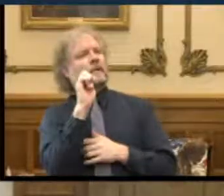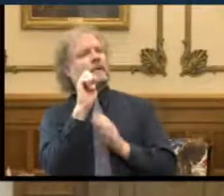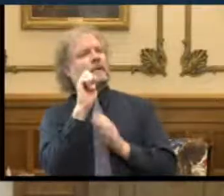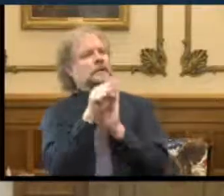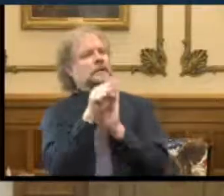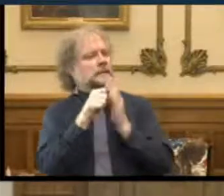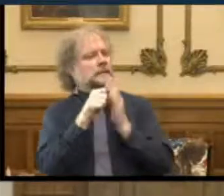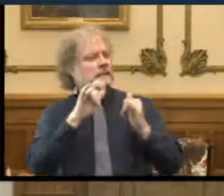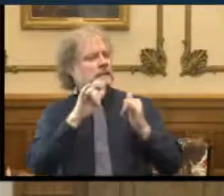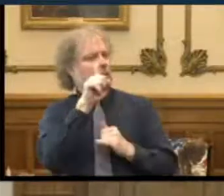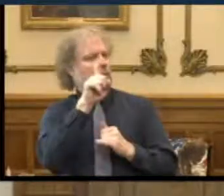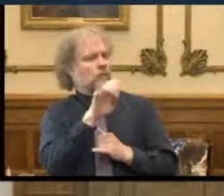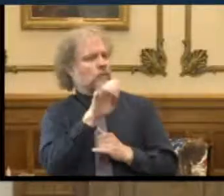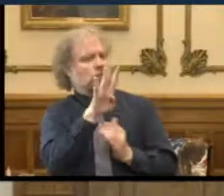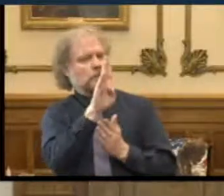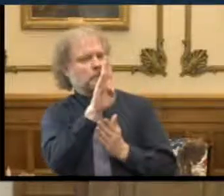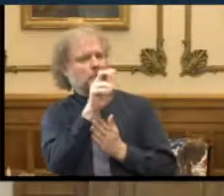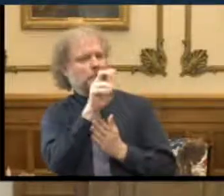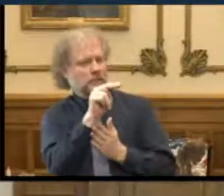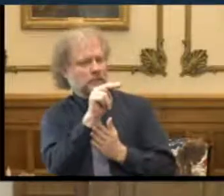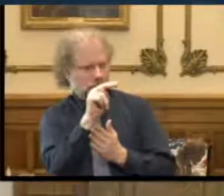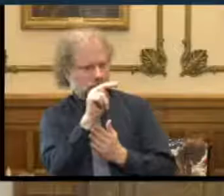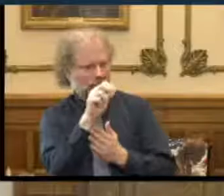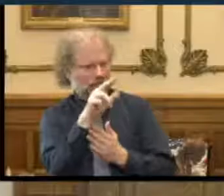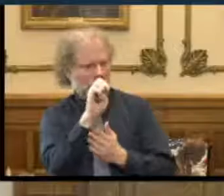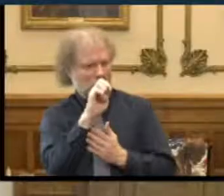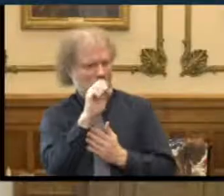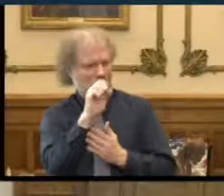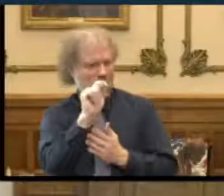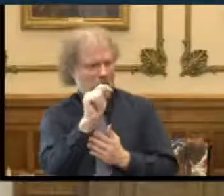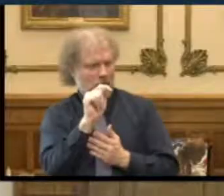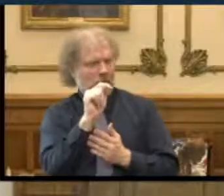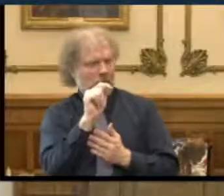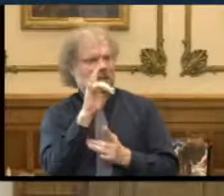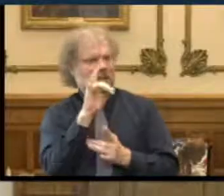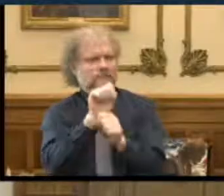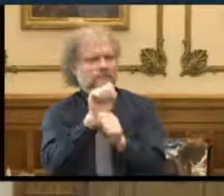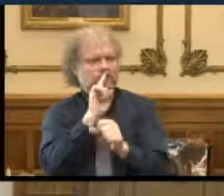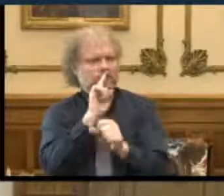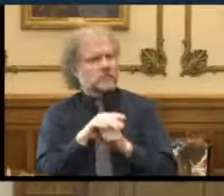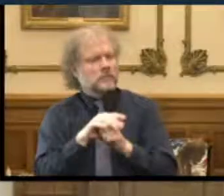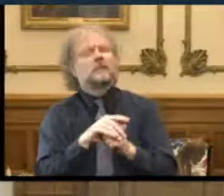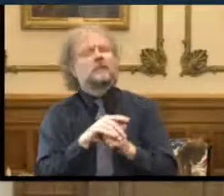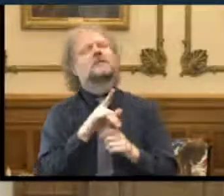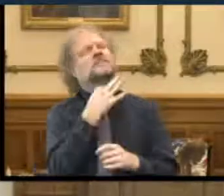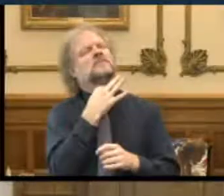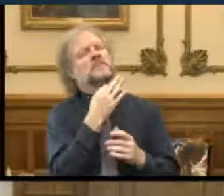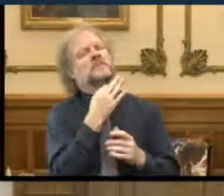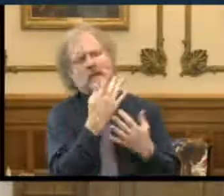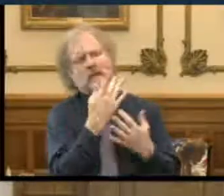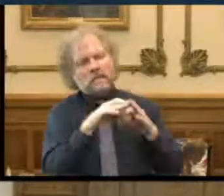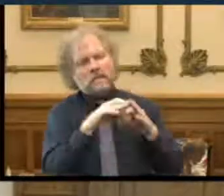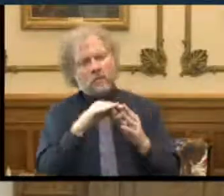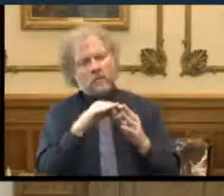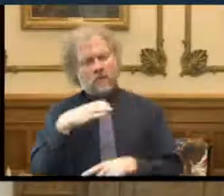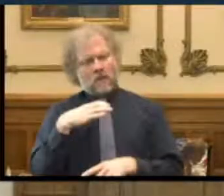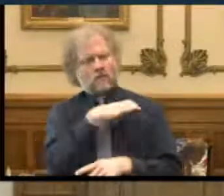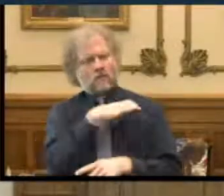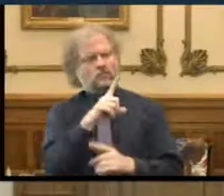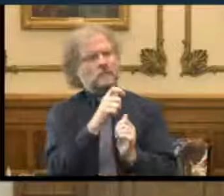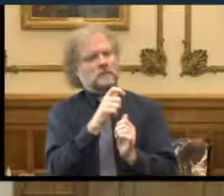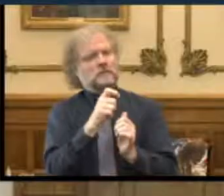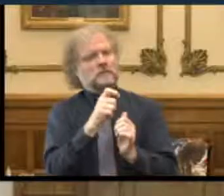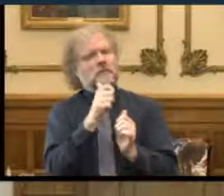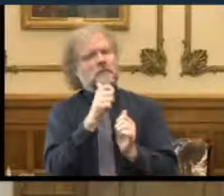had 1.4 billion in CARES Act funding that you haven't committed. How important do you think it is for Congress to pass additional